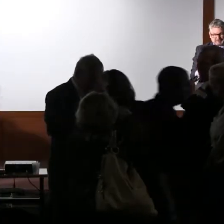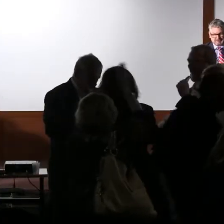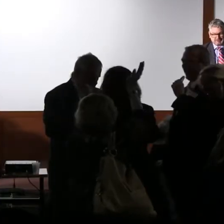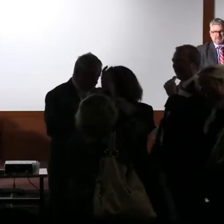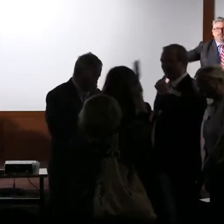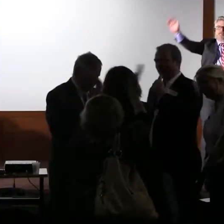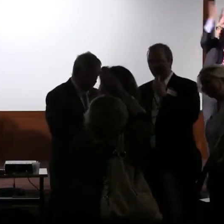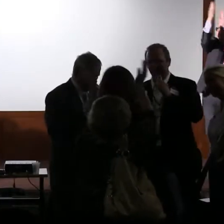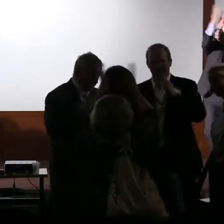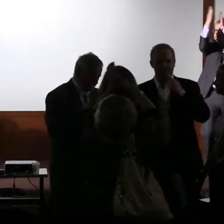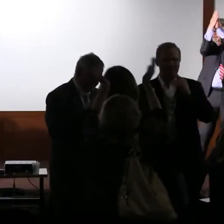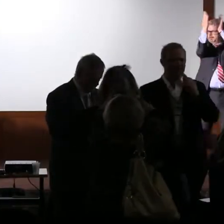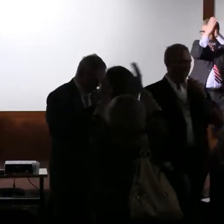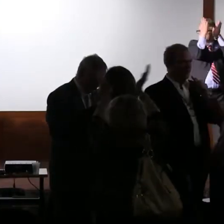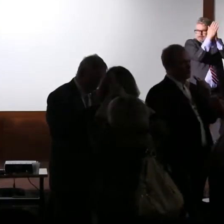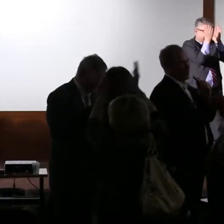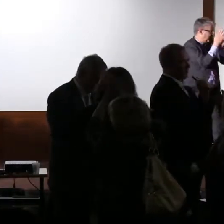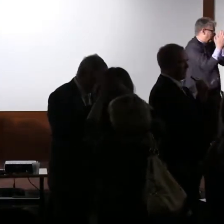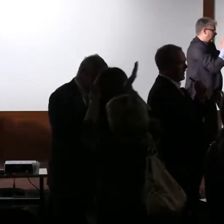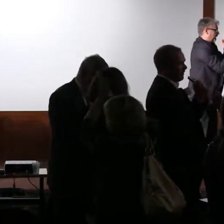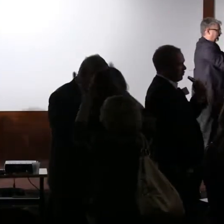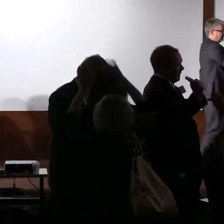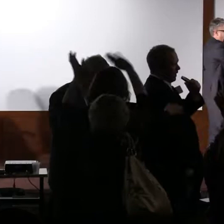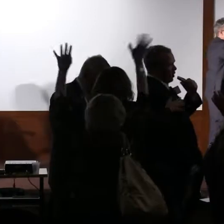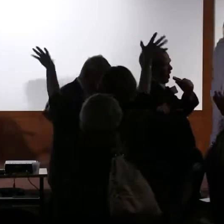us. Woo!